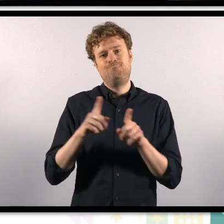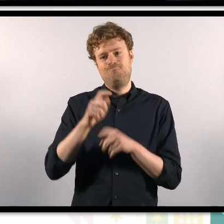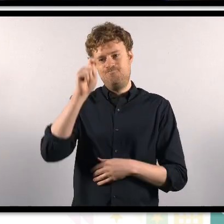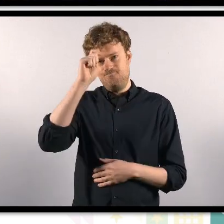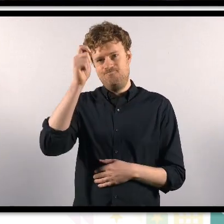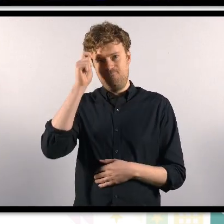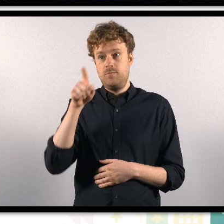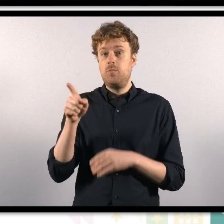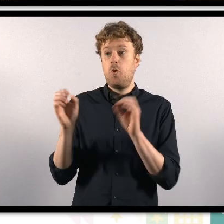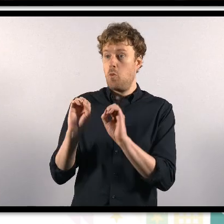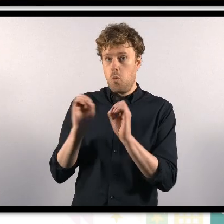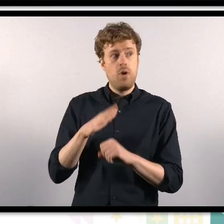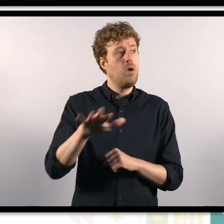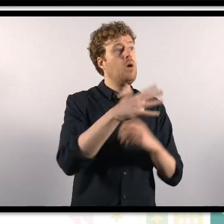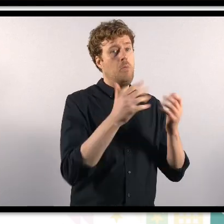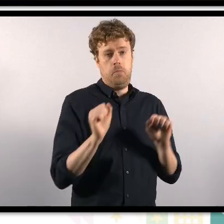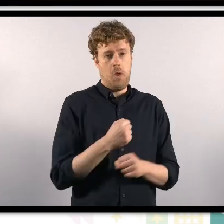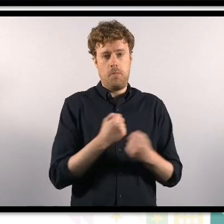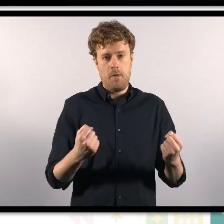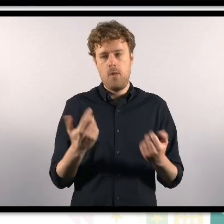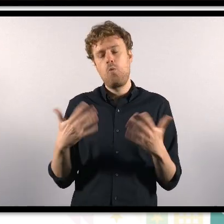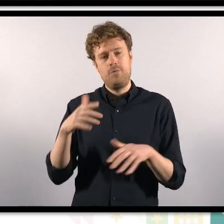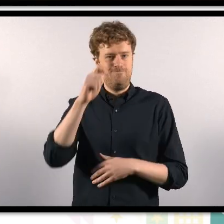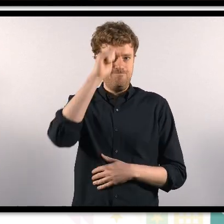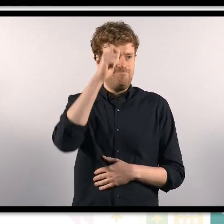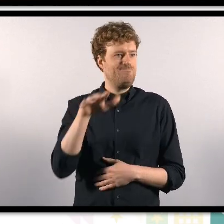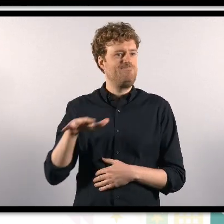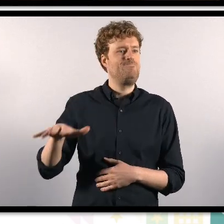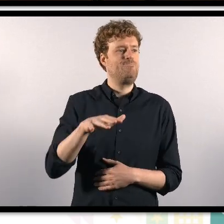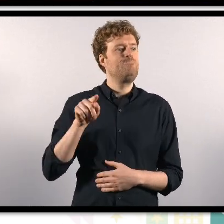So our first announcement is we have the latest